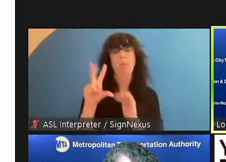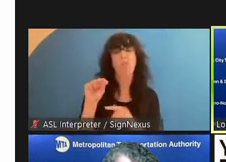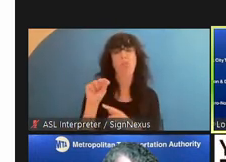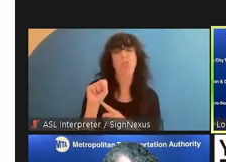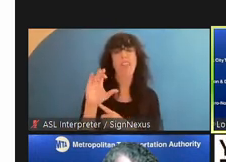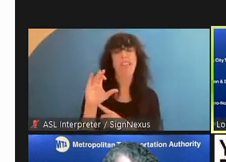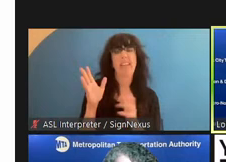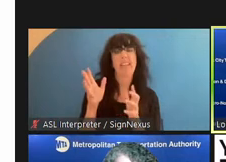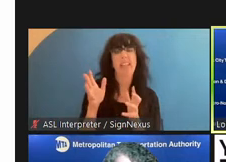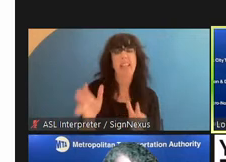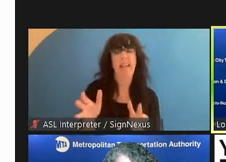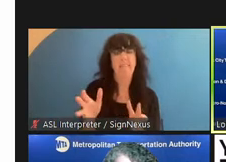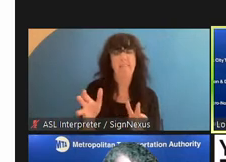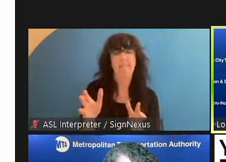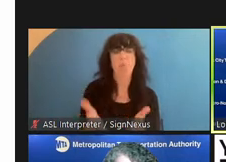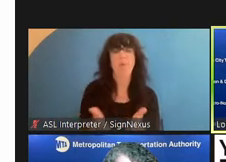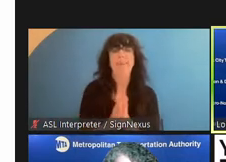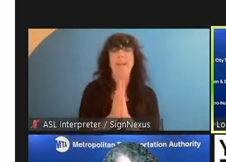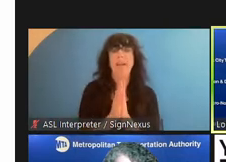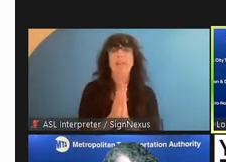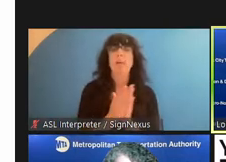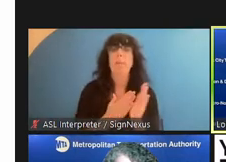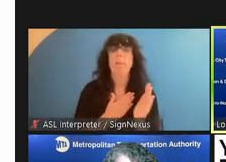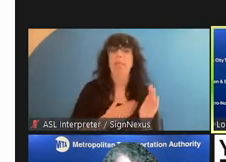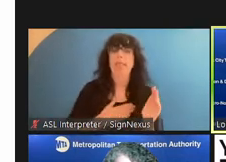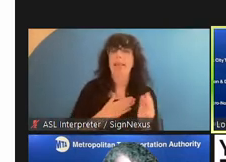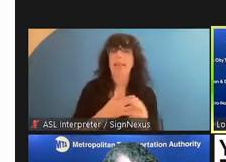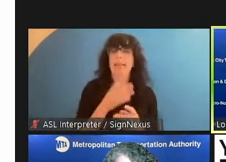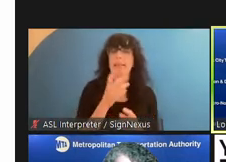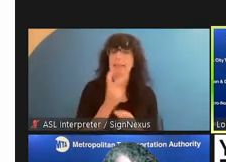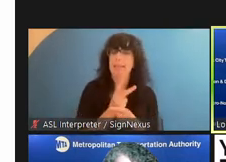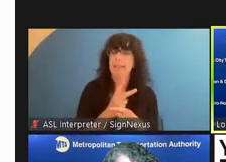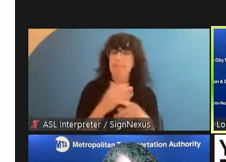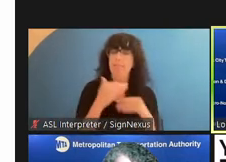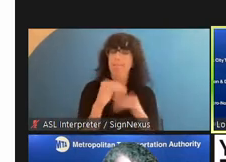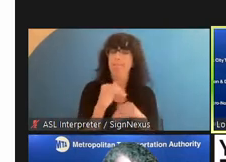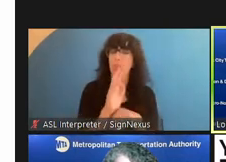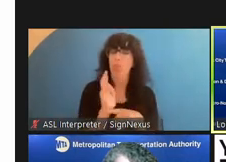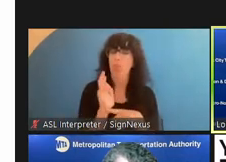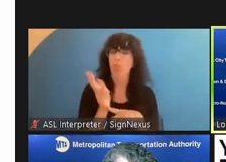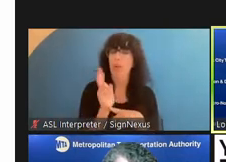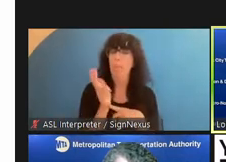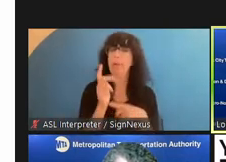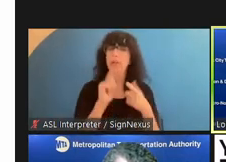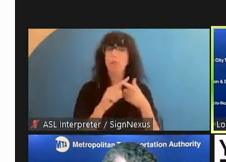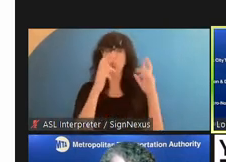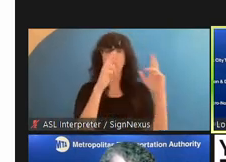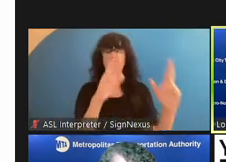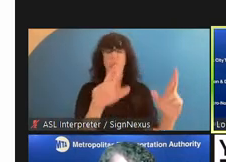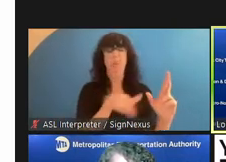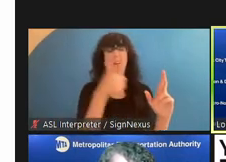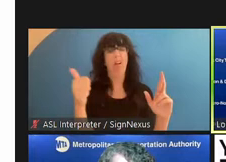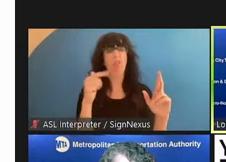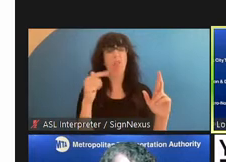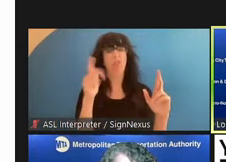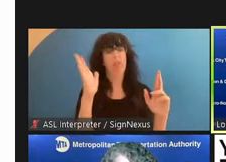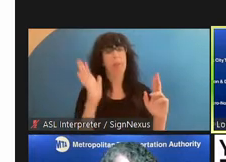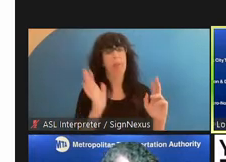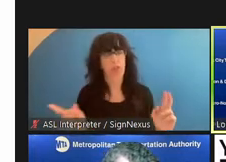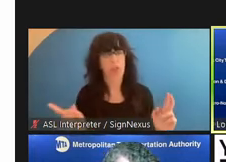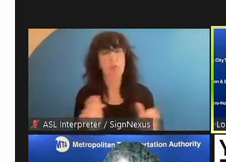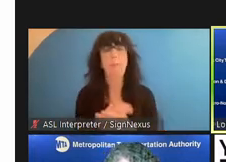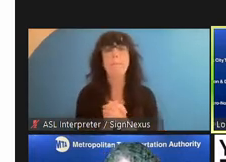remaining we ask that the speakers keep their remarks to the three minute time frame out of respect for all other speakers